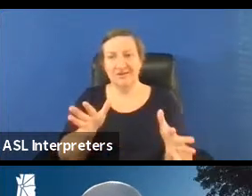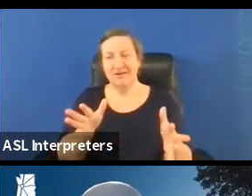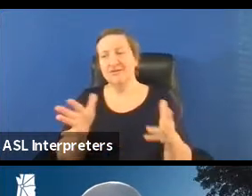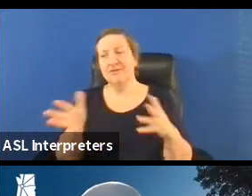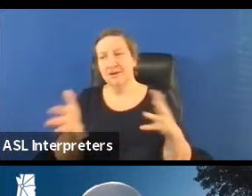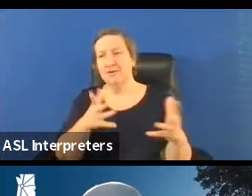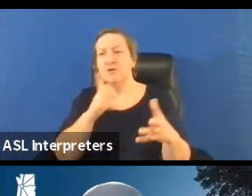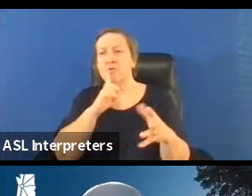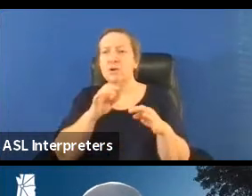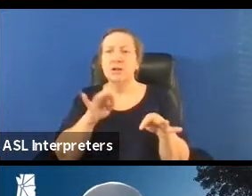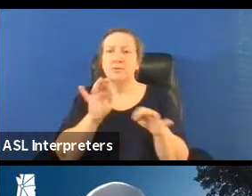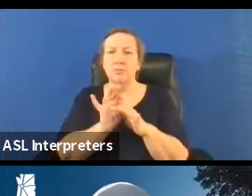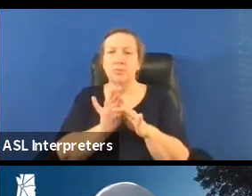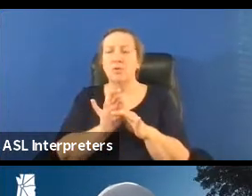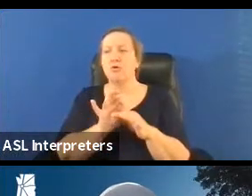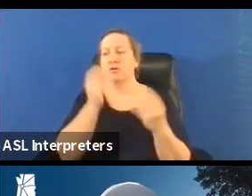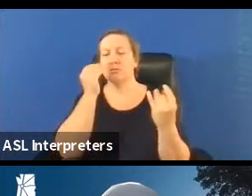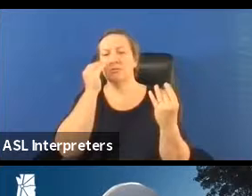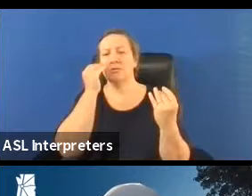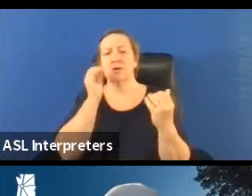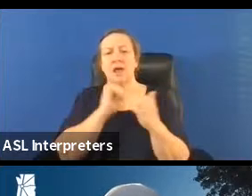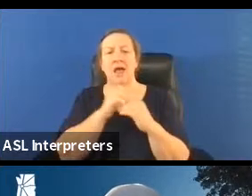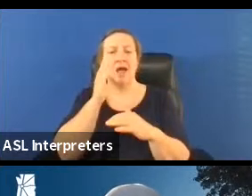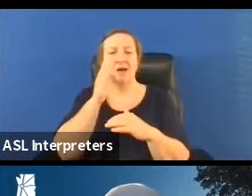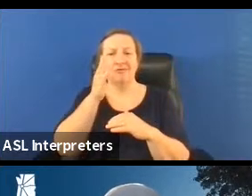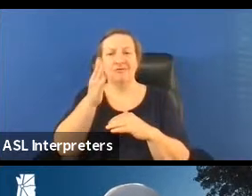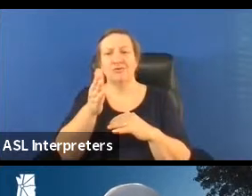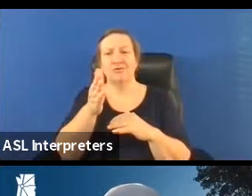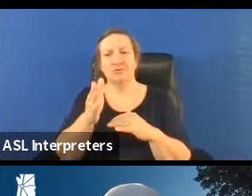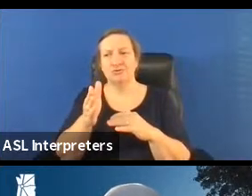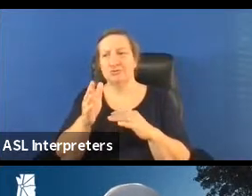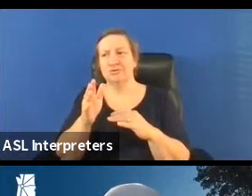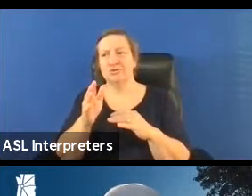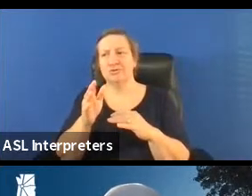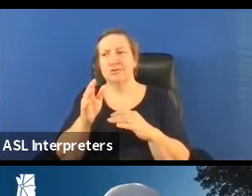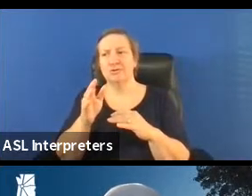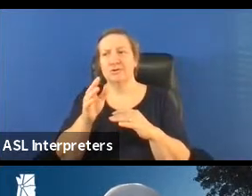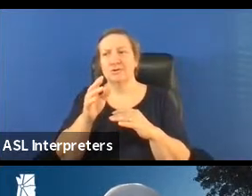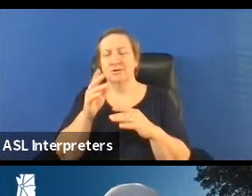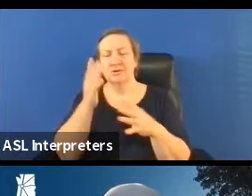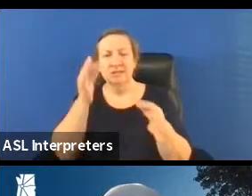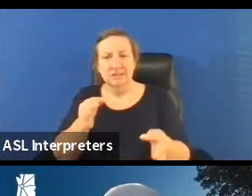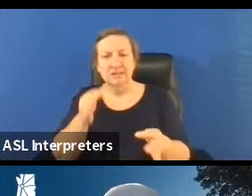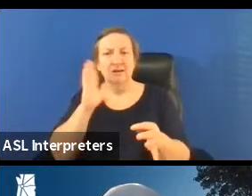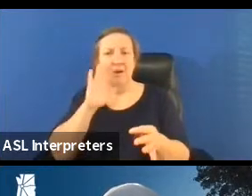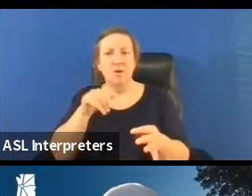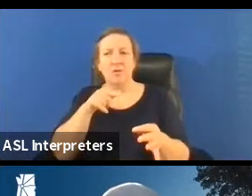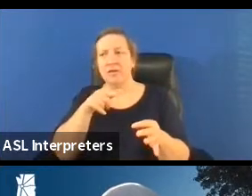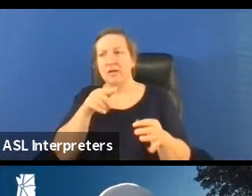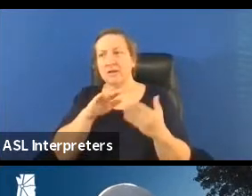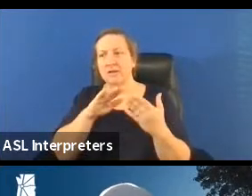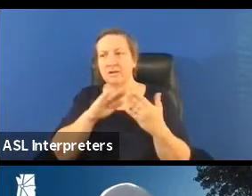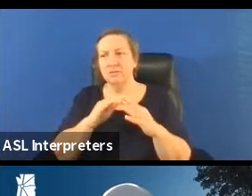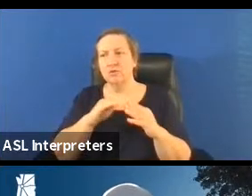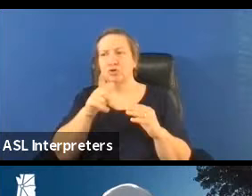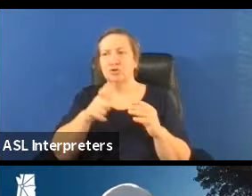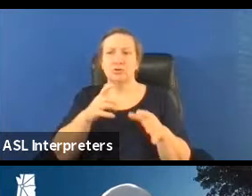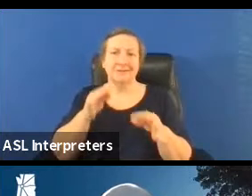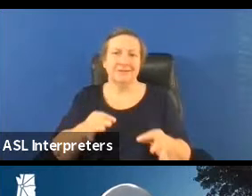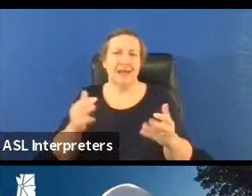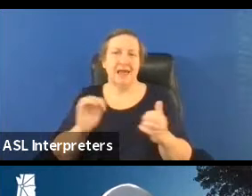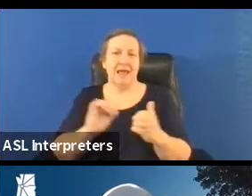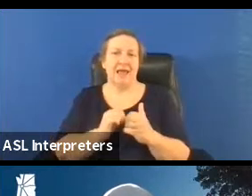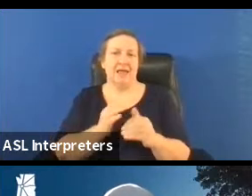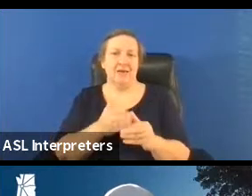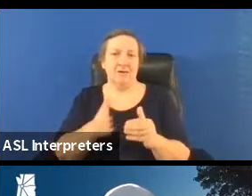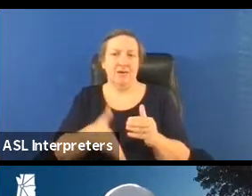really important as you look to put future solutions in play and recognize that community should be driving some of those outcomes.